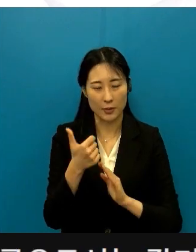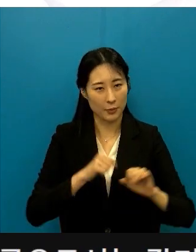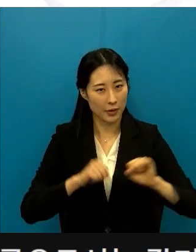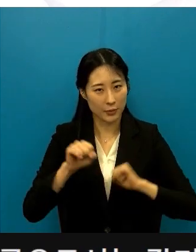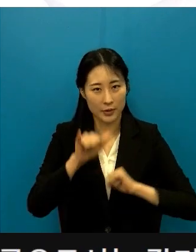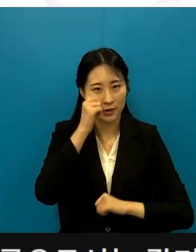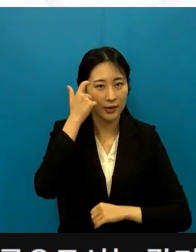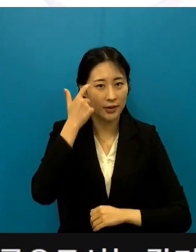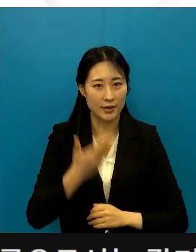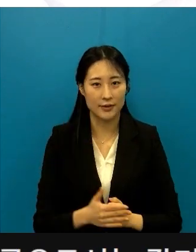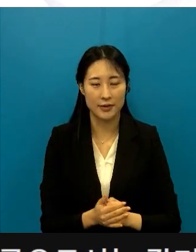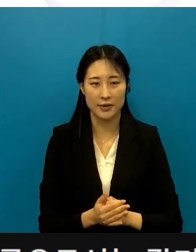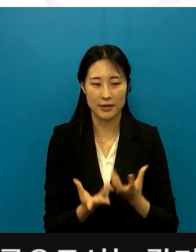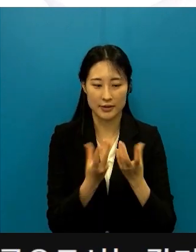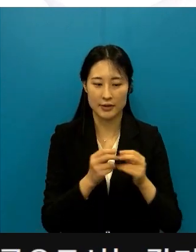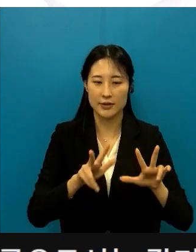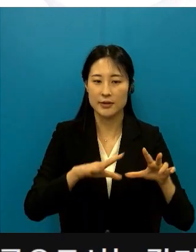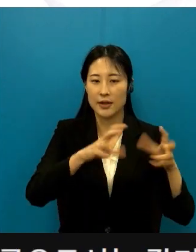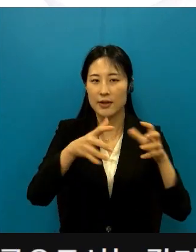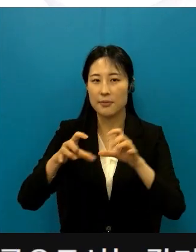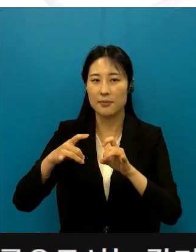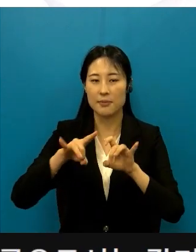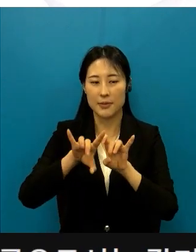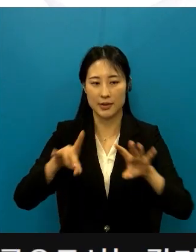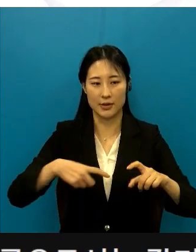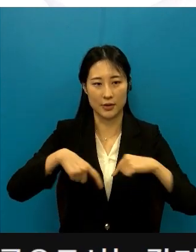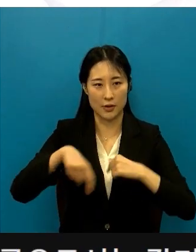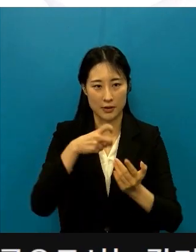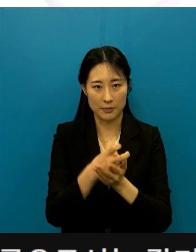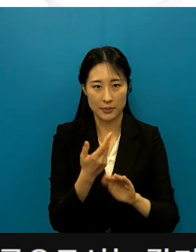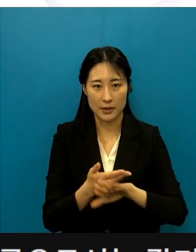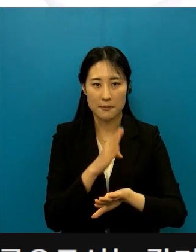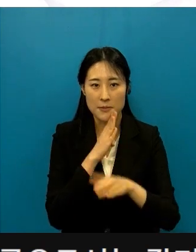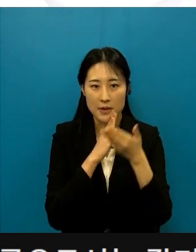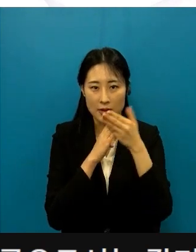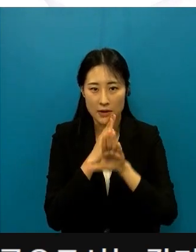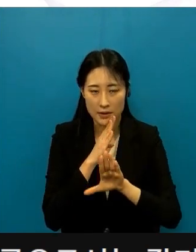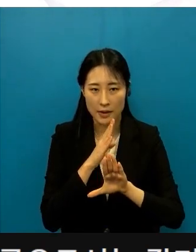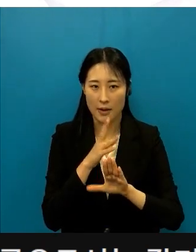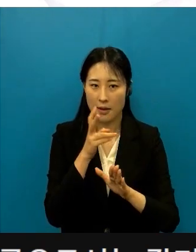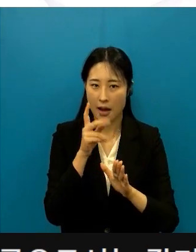particular direction in particular topic area. Thank you.